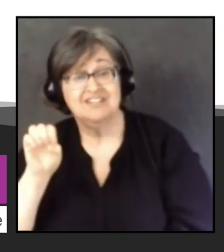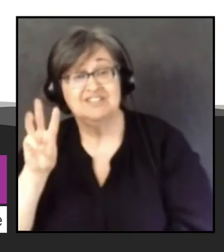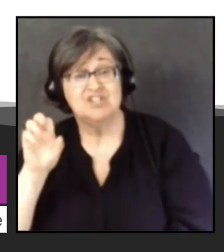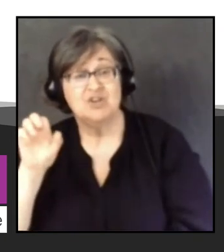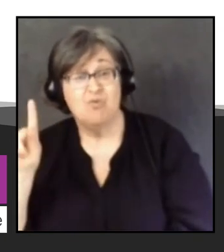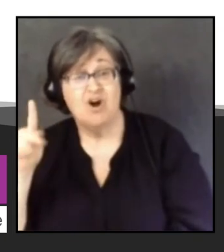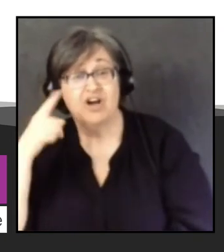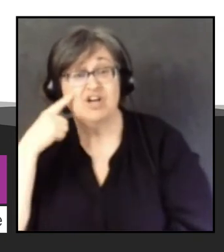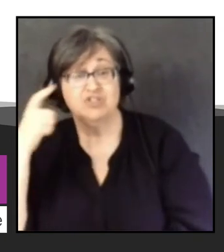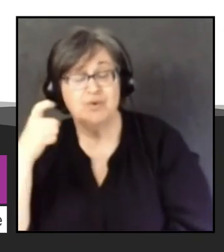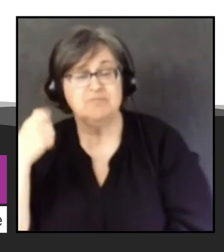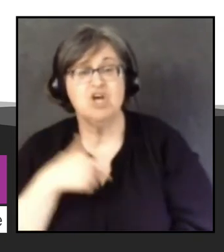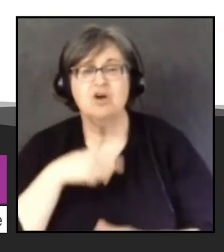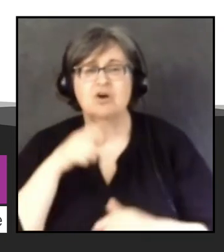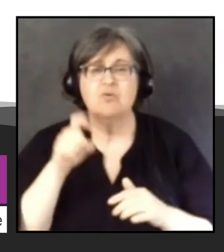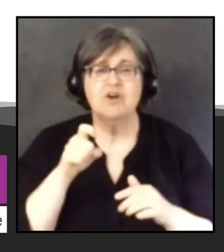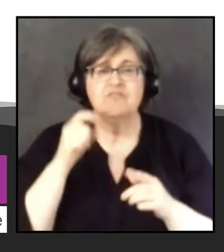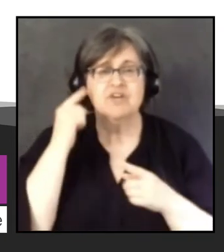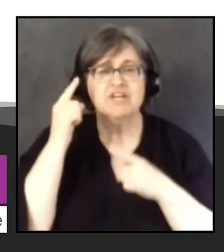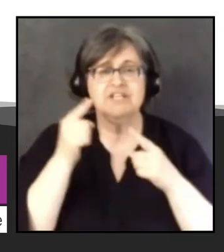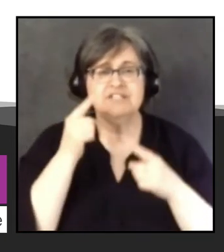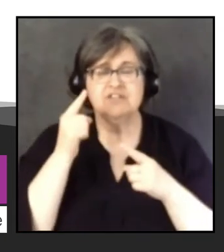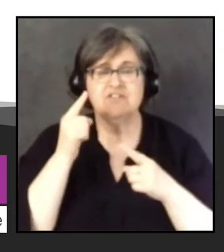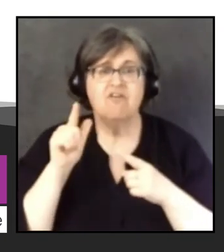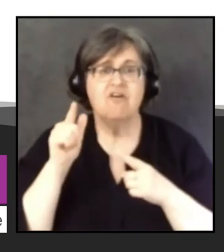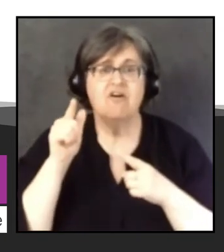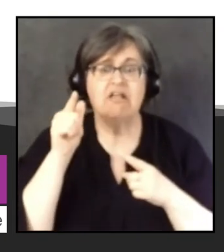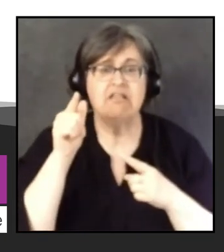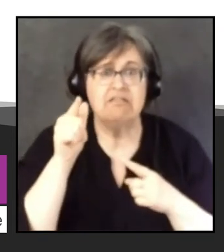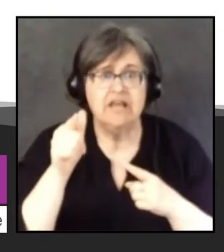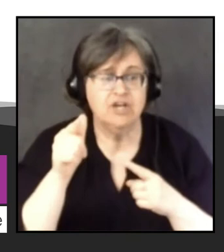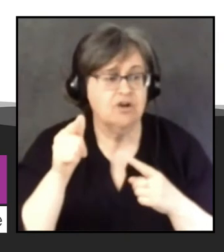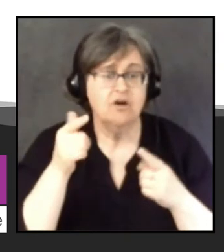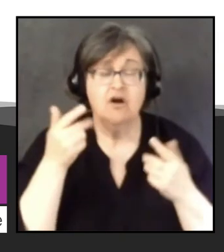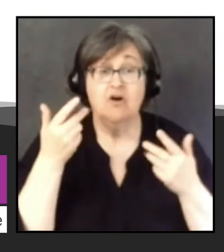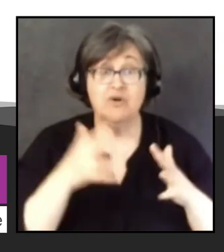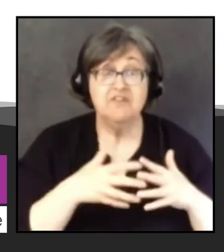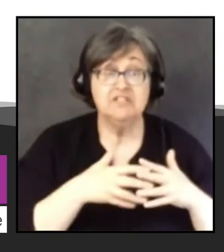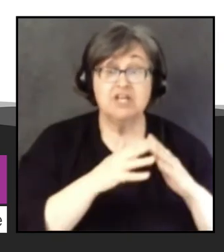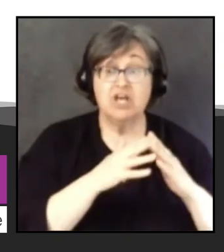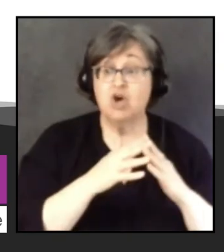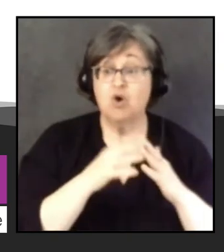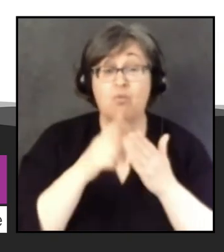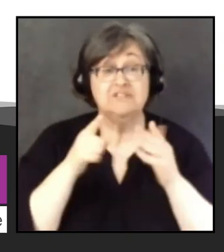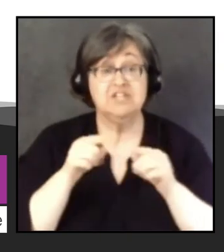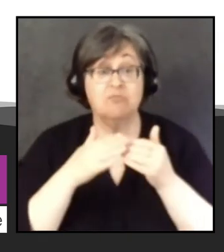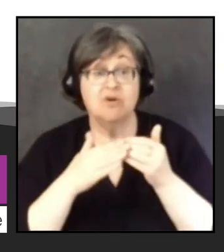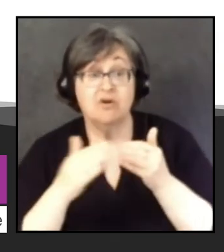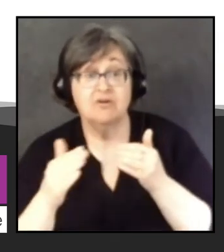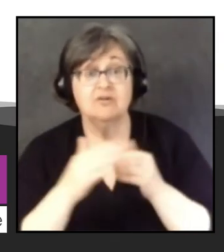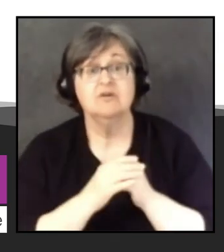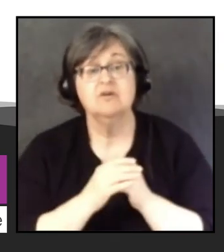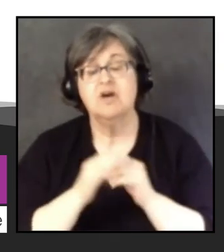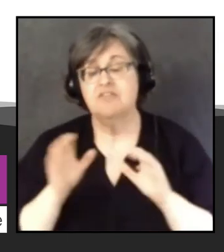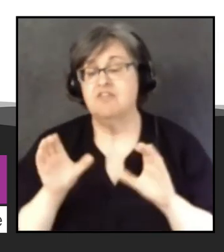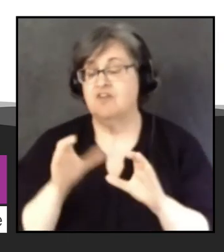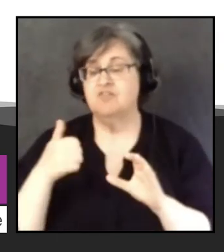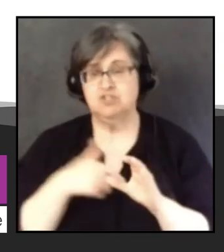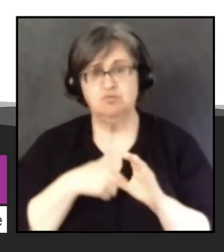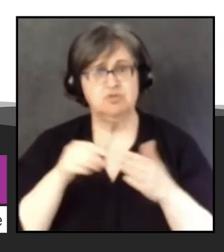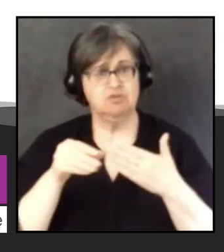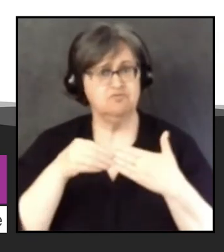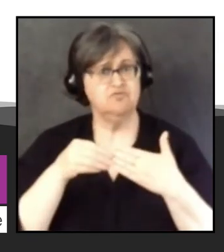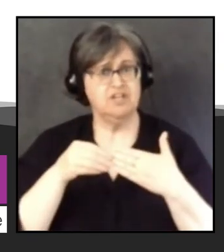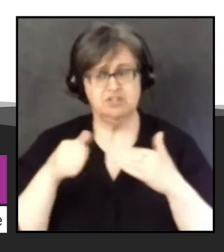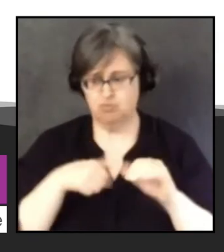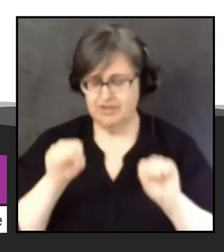the afterlife of our activation. The activities we designed are flexibly imagined to